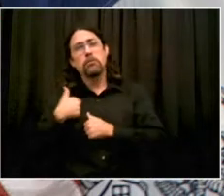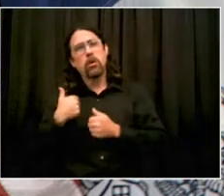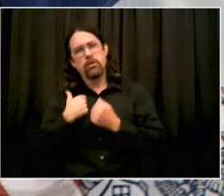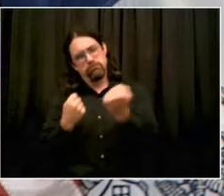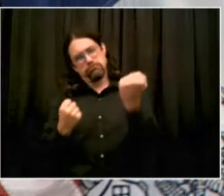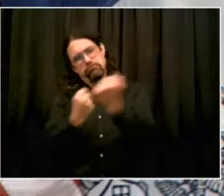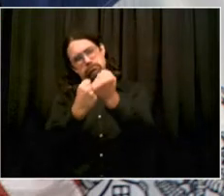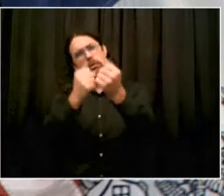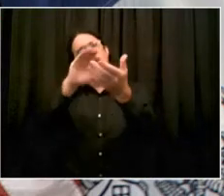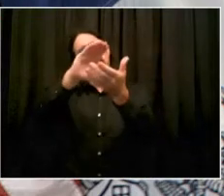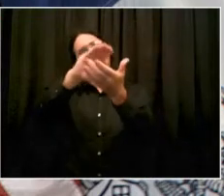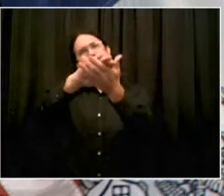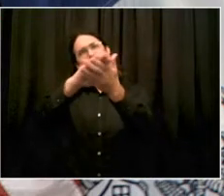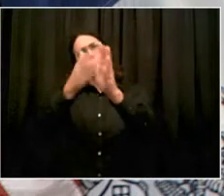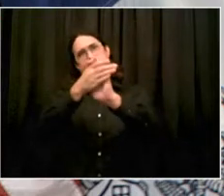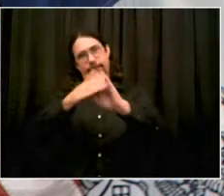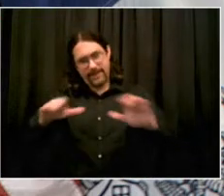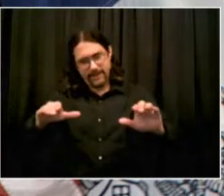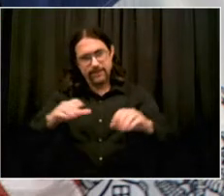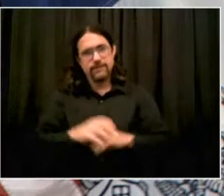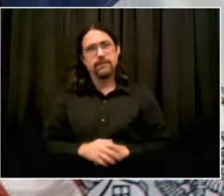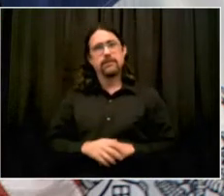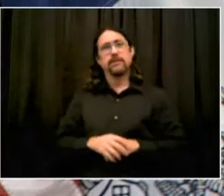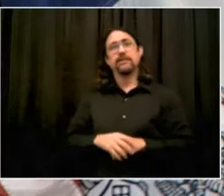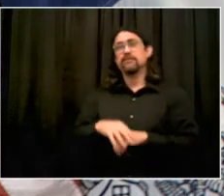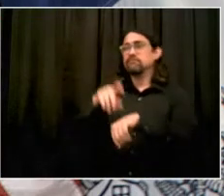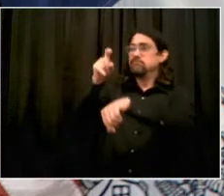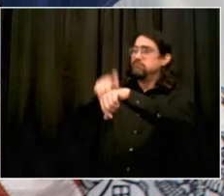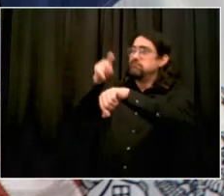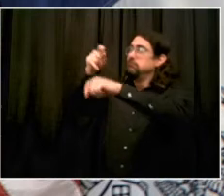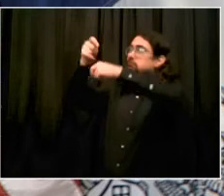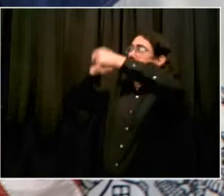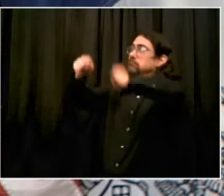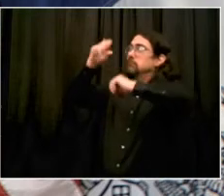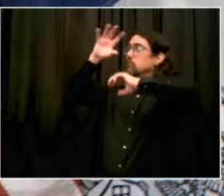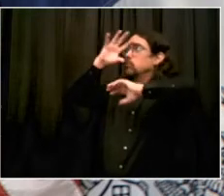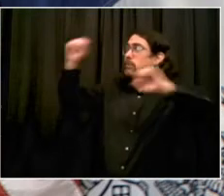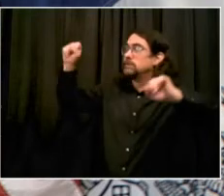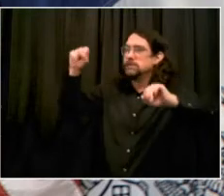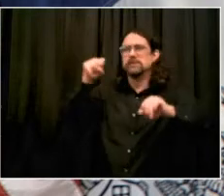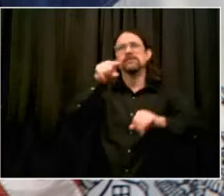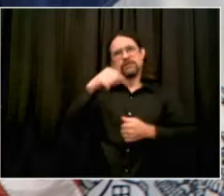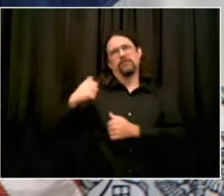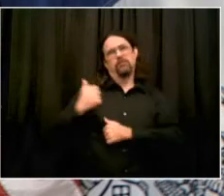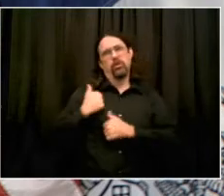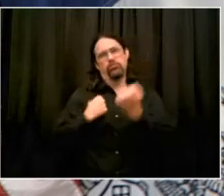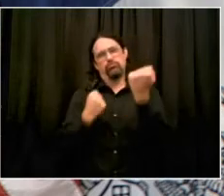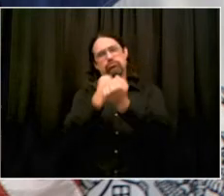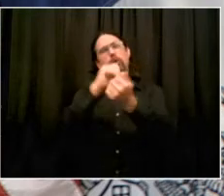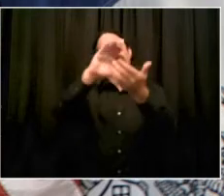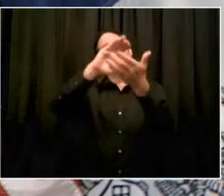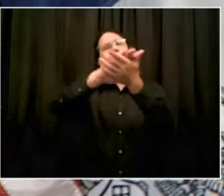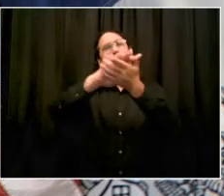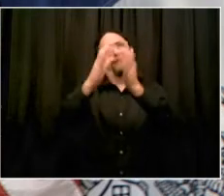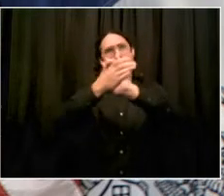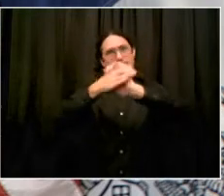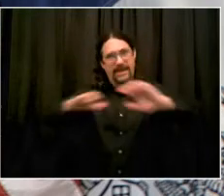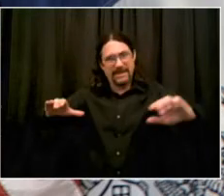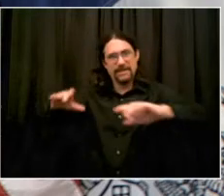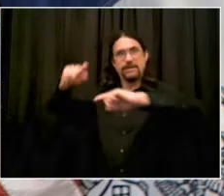You've seen really extraordinary turnout. Including in places that depended a lot on mail-in ballots.